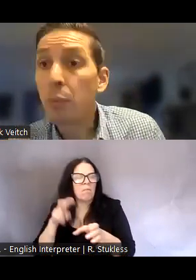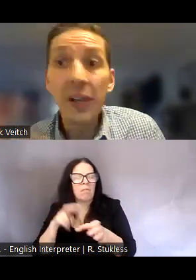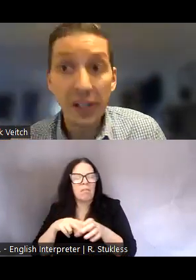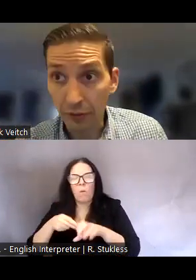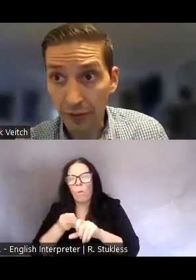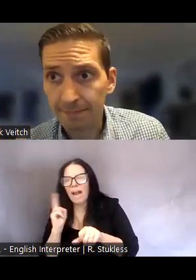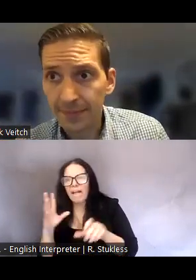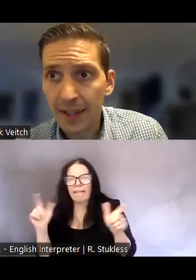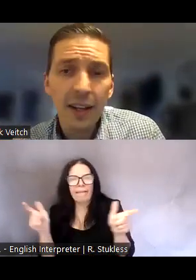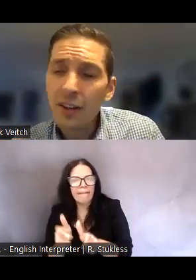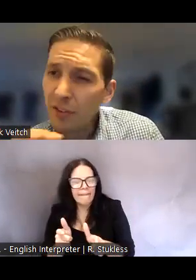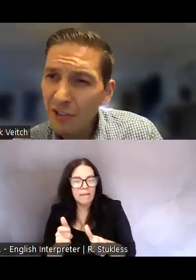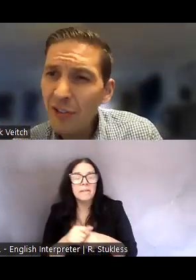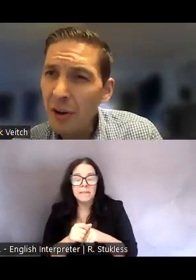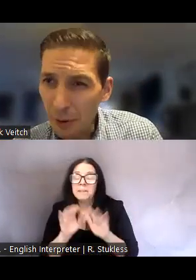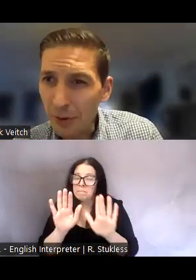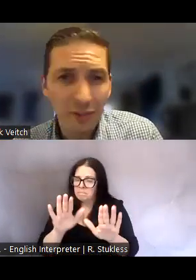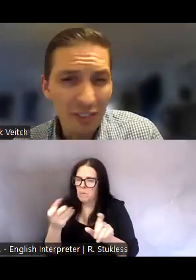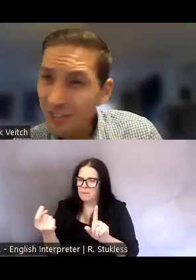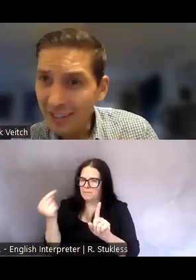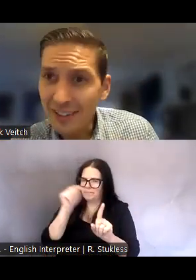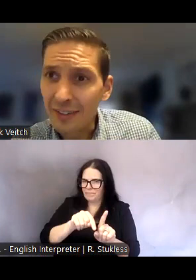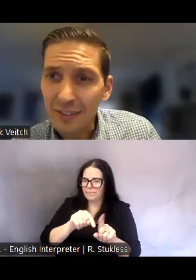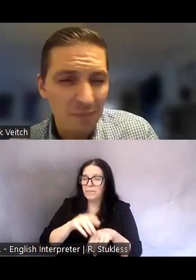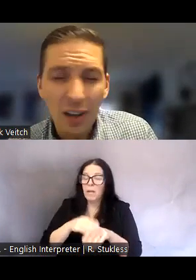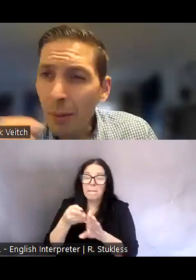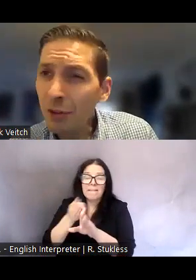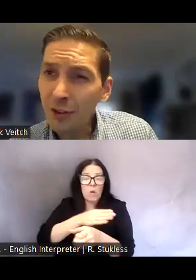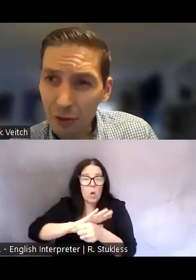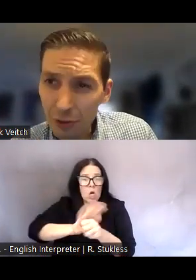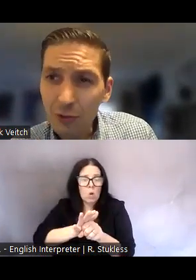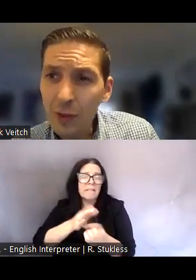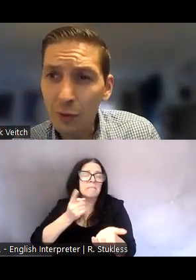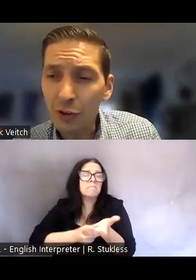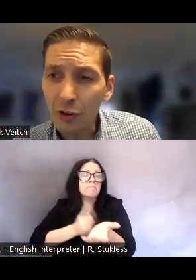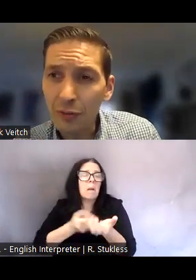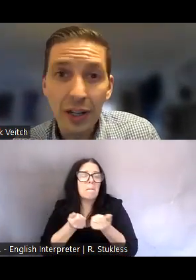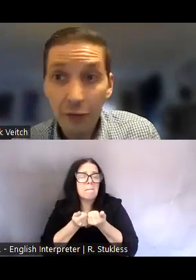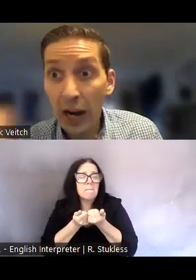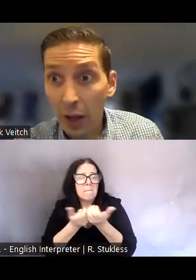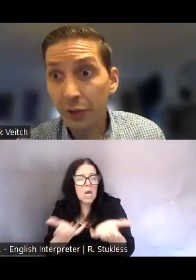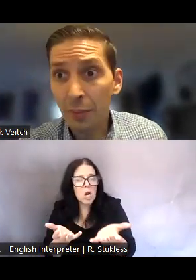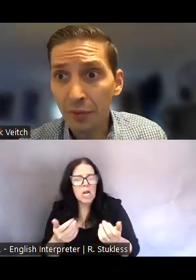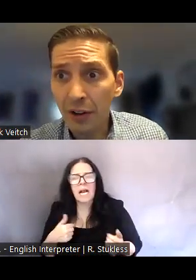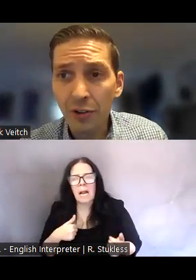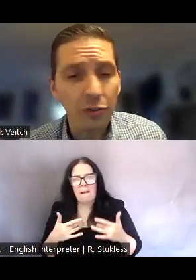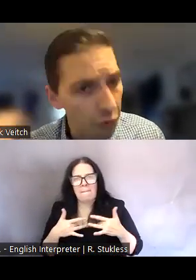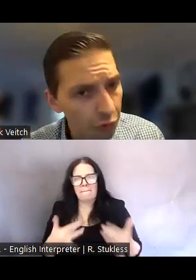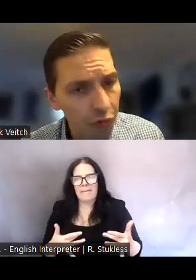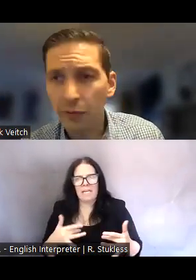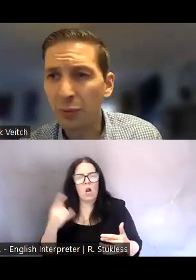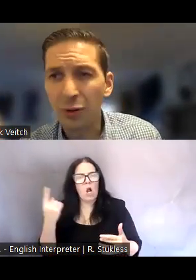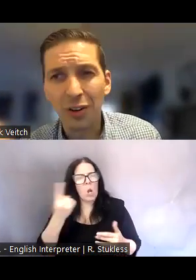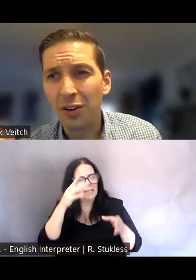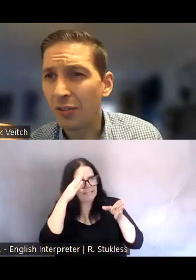this. Pre-COVID, sessions on burnout, sessions like this, I almost exclusively reserved for healthcare